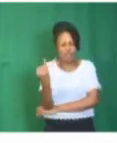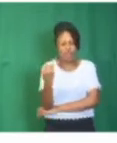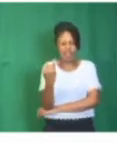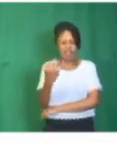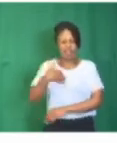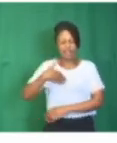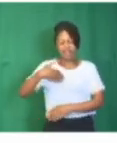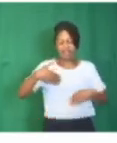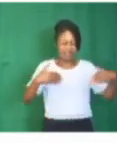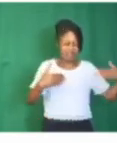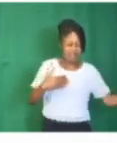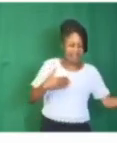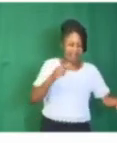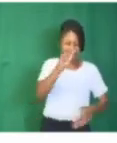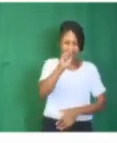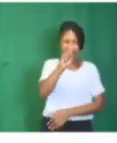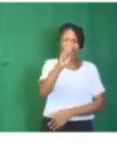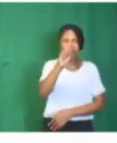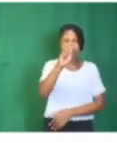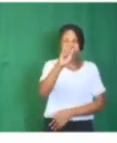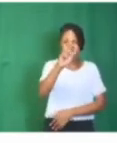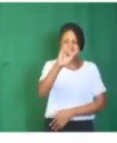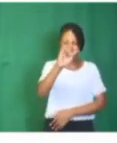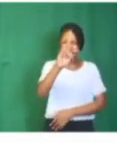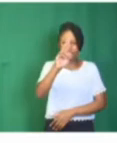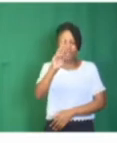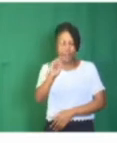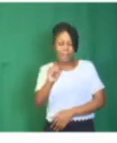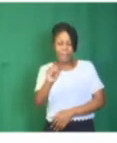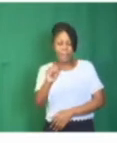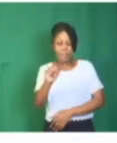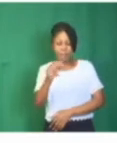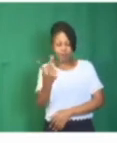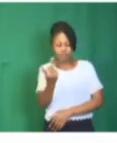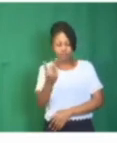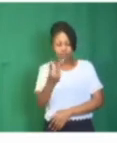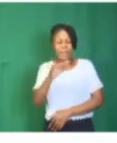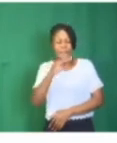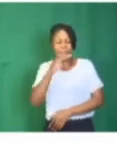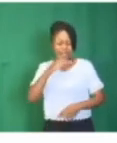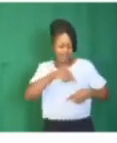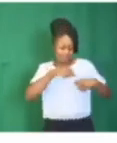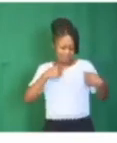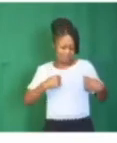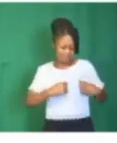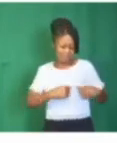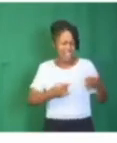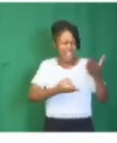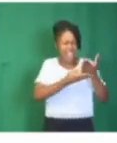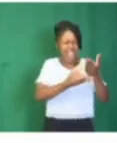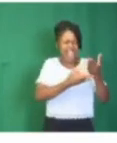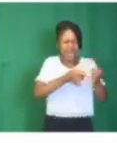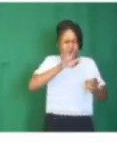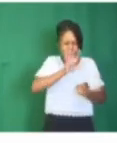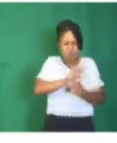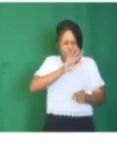the left atrium and this one is the right atrium. This is the pumping organs. It has the veins